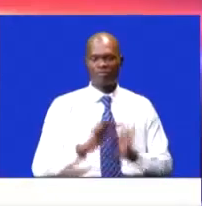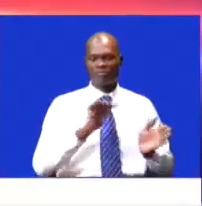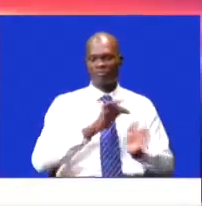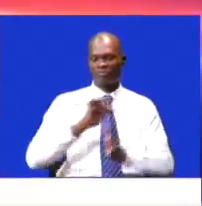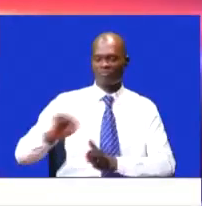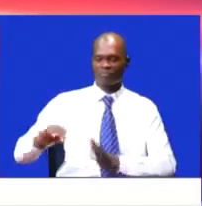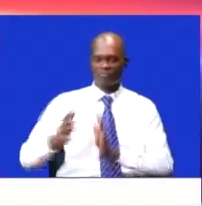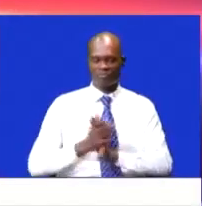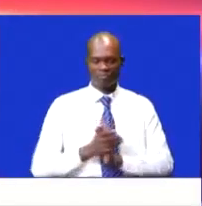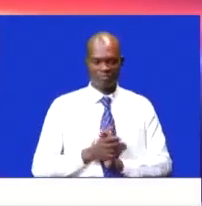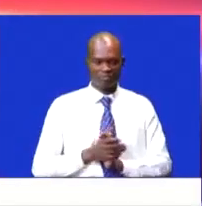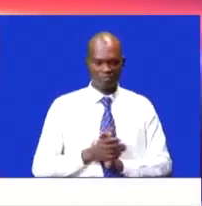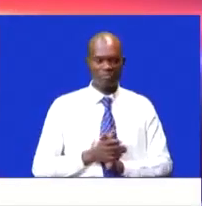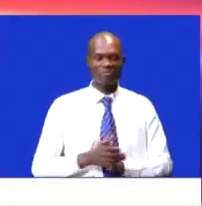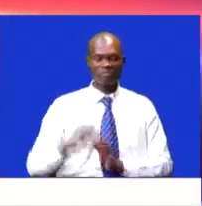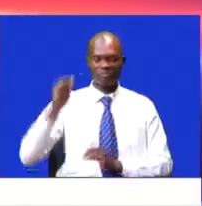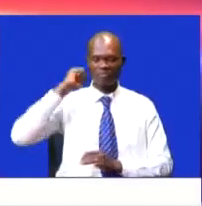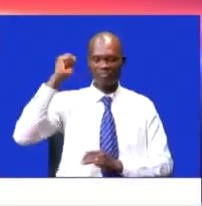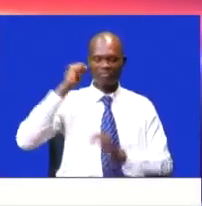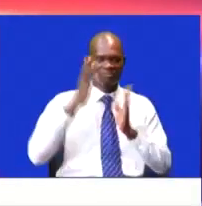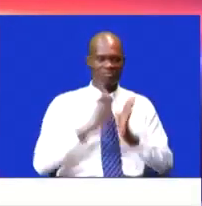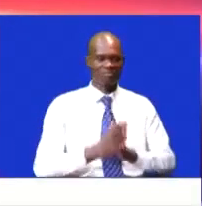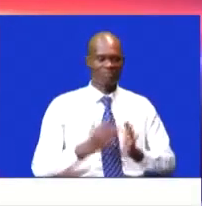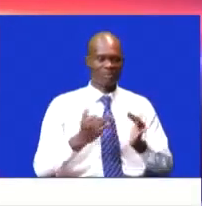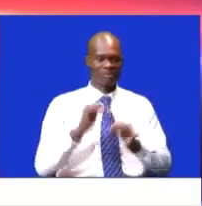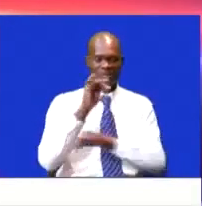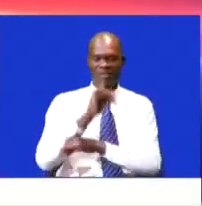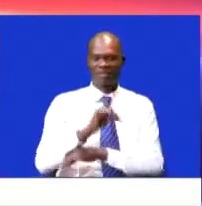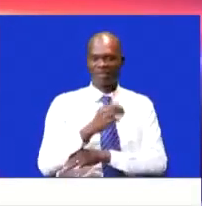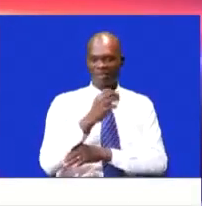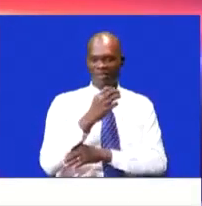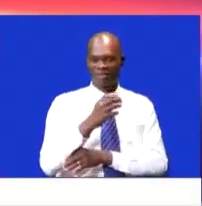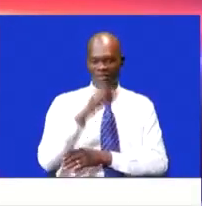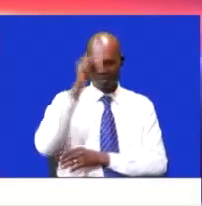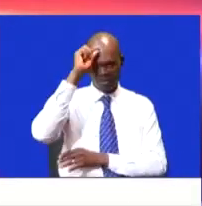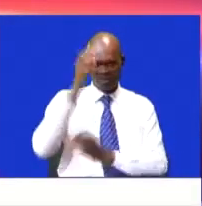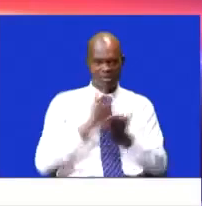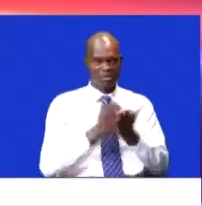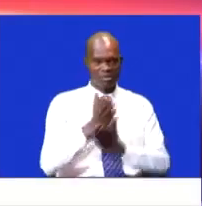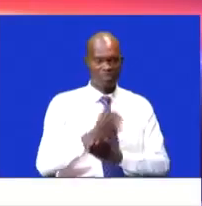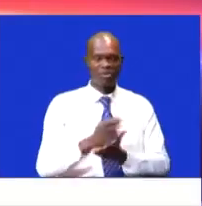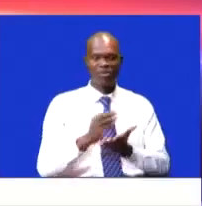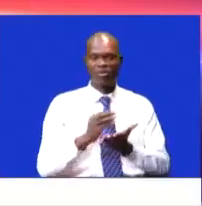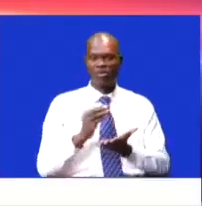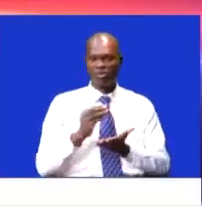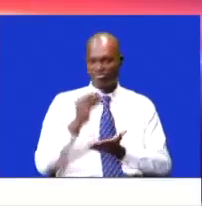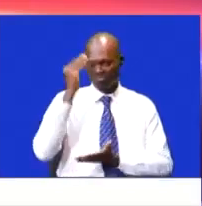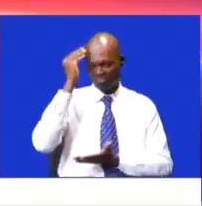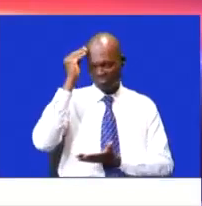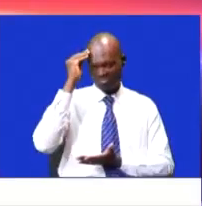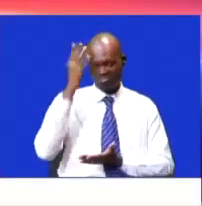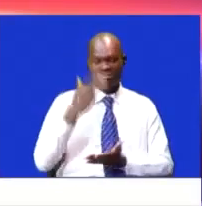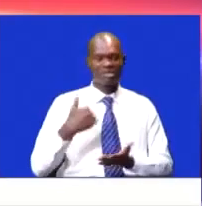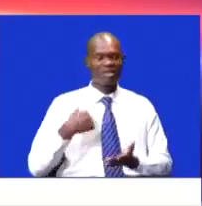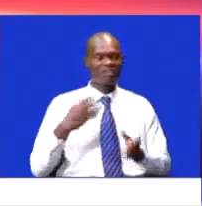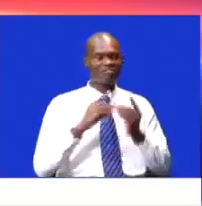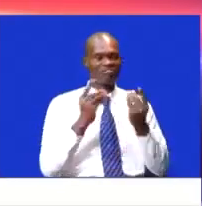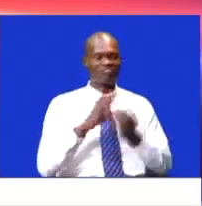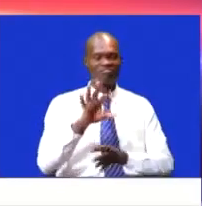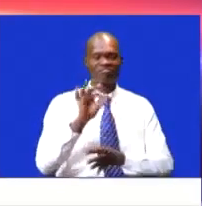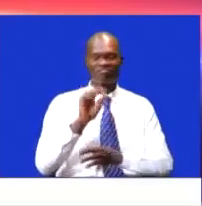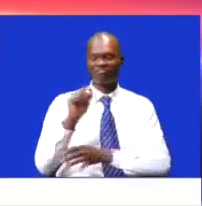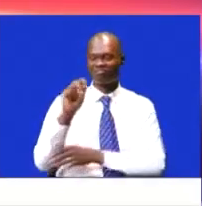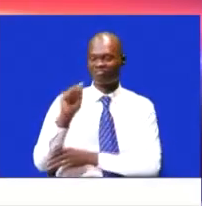Komachielo en ni moko kuom josiasa e pacho kae ndikore to kwayo piny owacho kokalo e migao no ero mar somo mondo ochuog duol mondiko jopuonj e